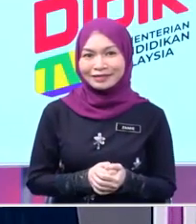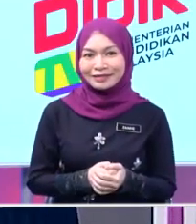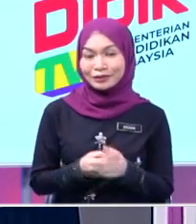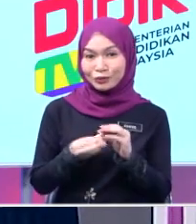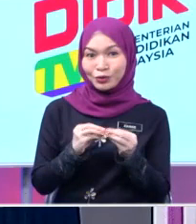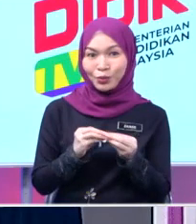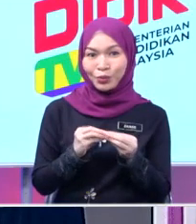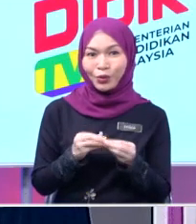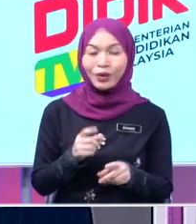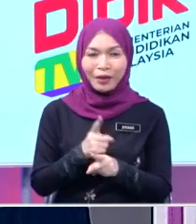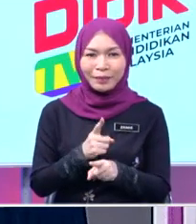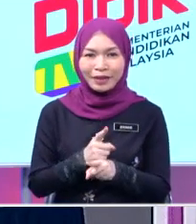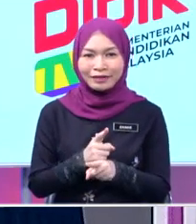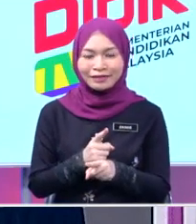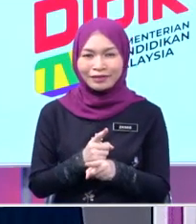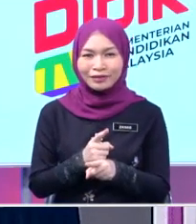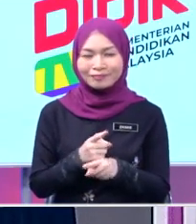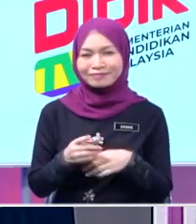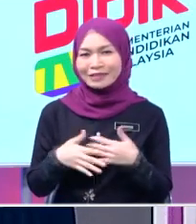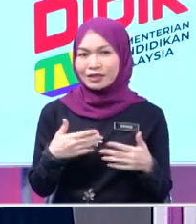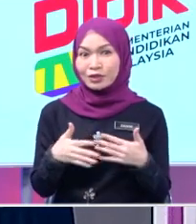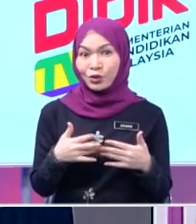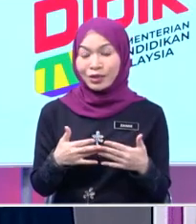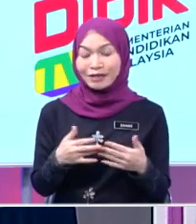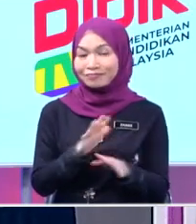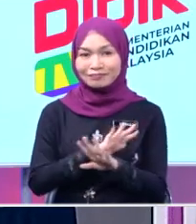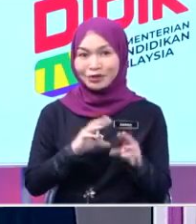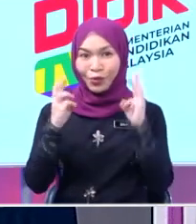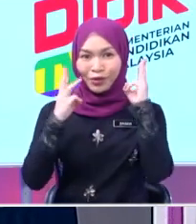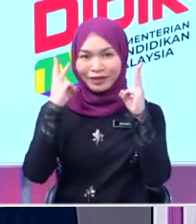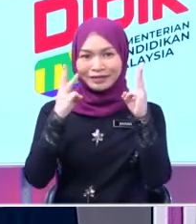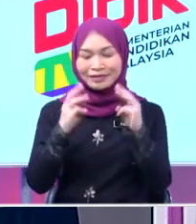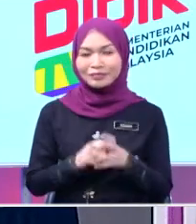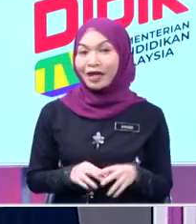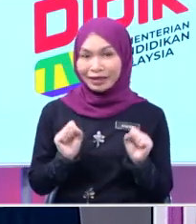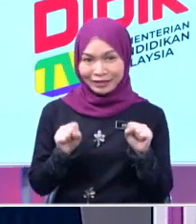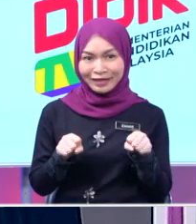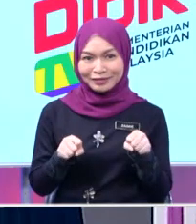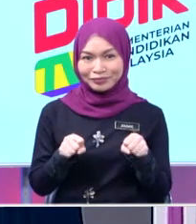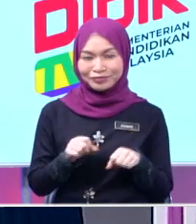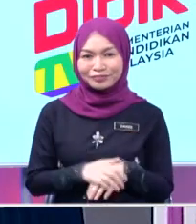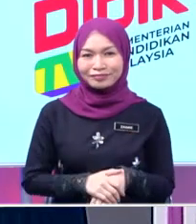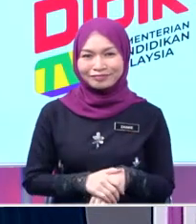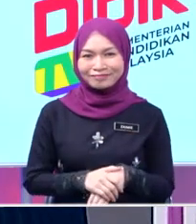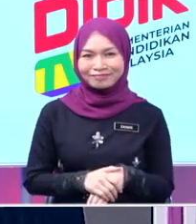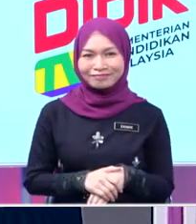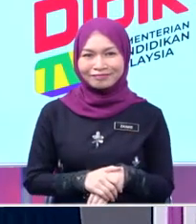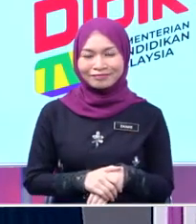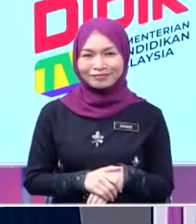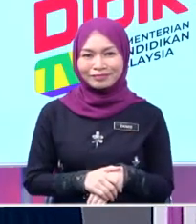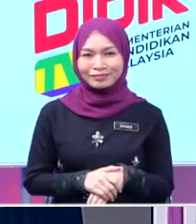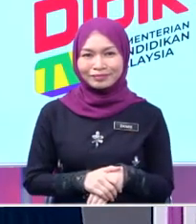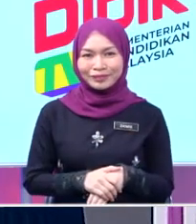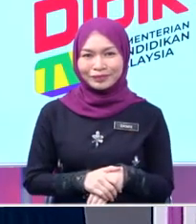it's clearly stated there. Okay. Okay? So don't worry about it. You will not be penalized. You will only